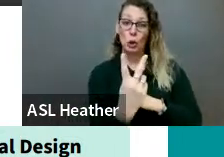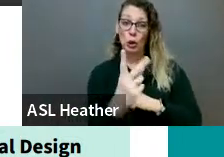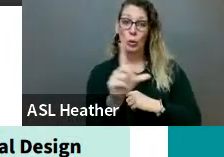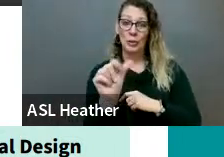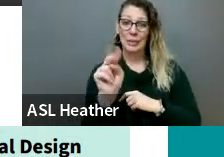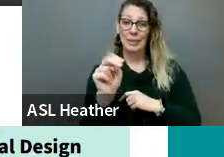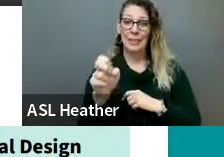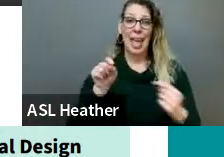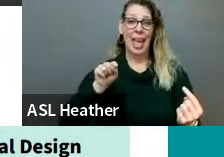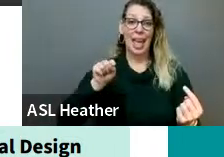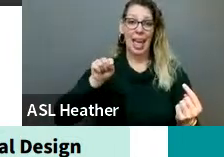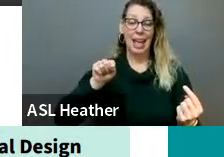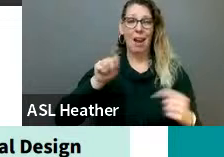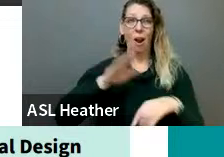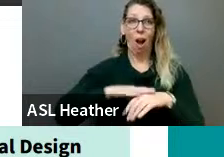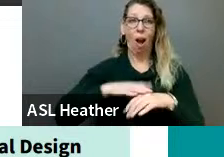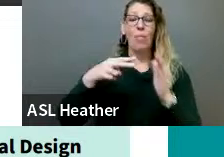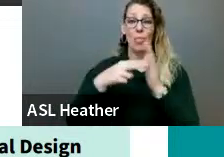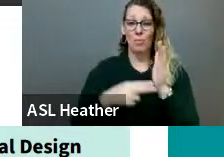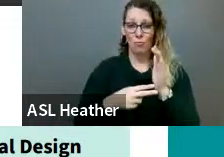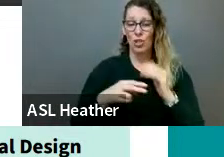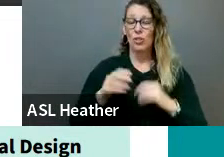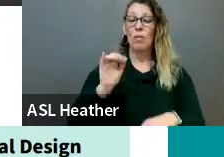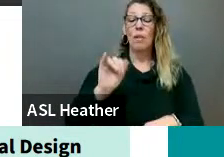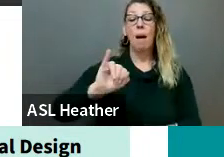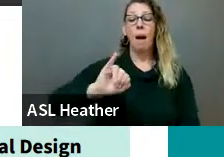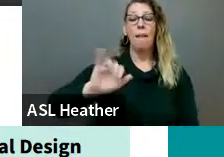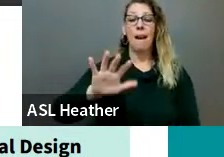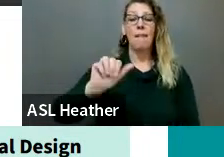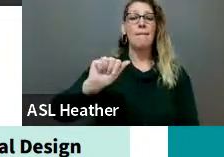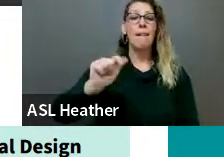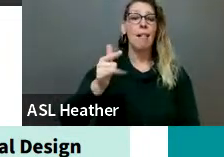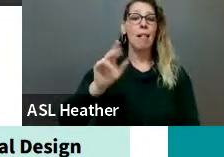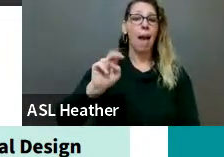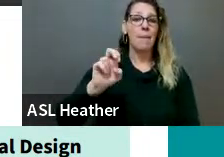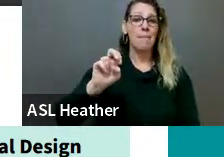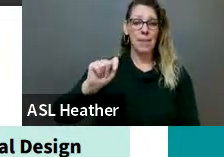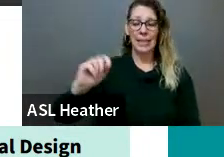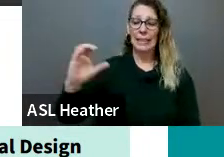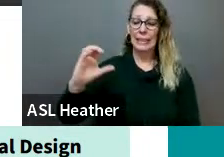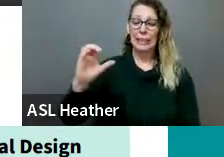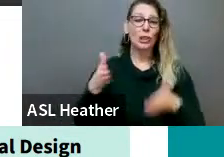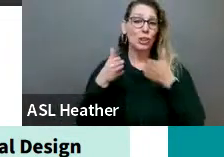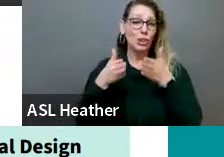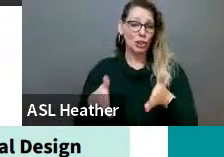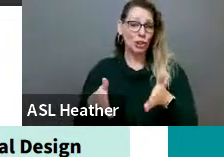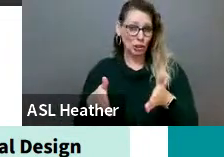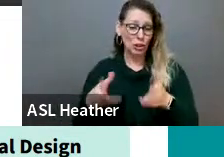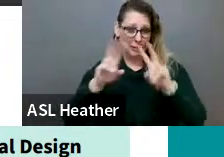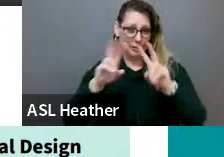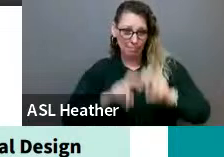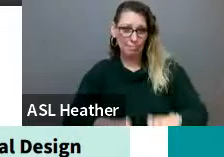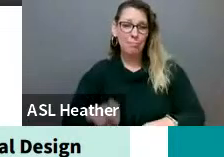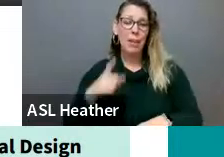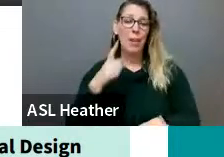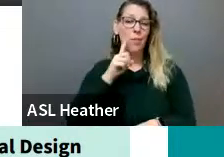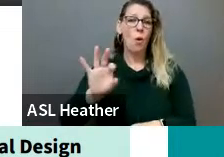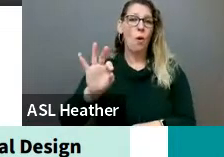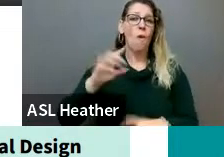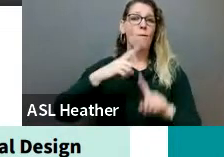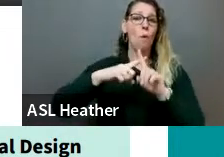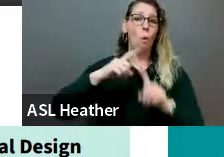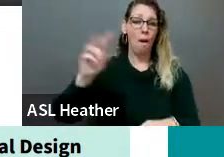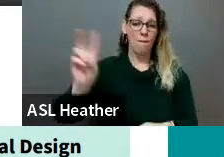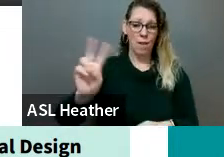auxiliary lanes over the bridge. I-5 alignment and C Street ramps are being assessed to consider trade-offs around Fort Vancouver and within the